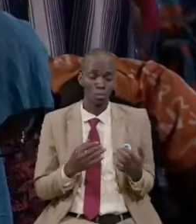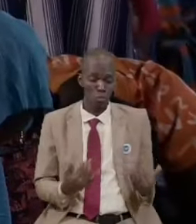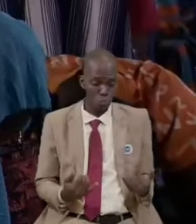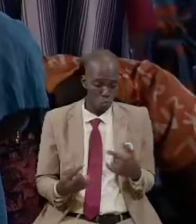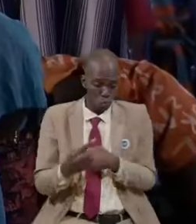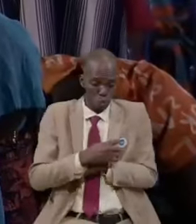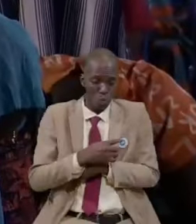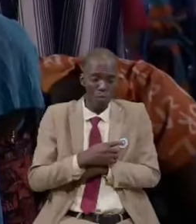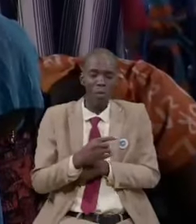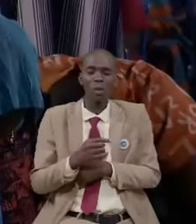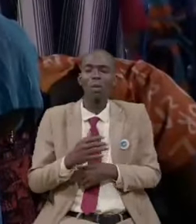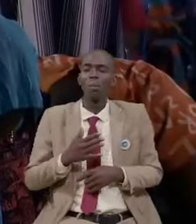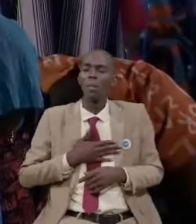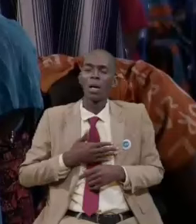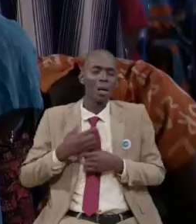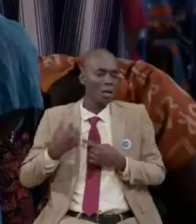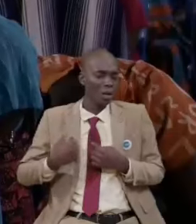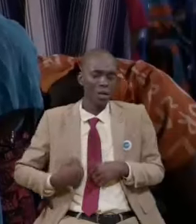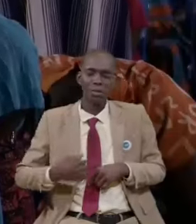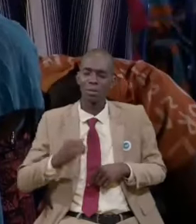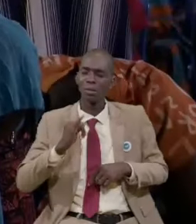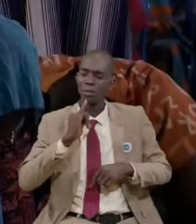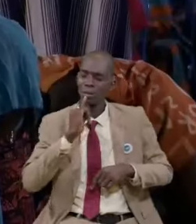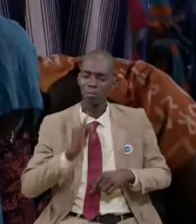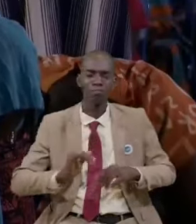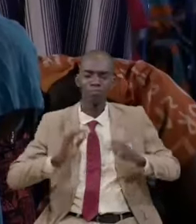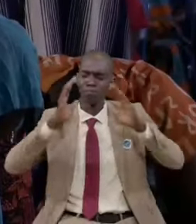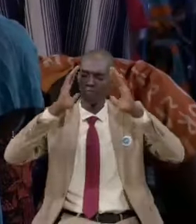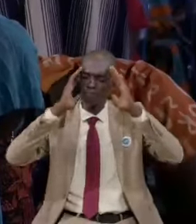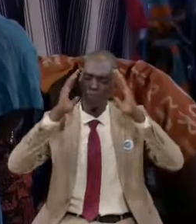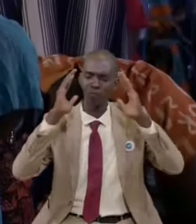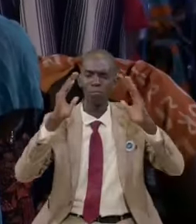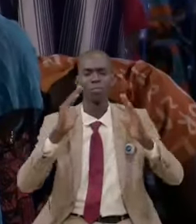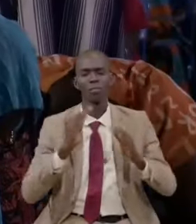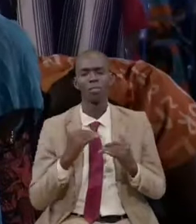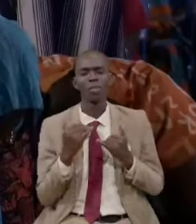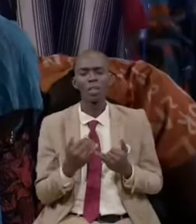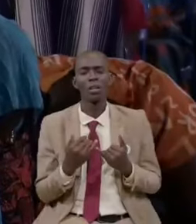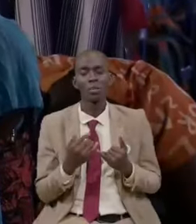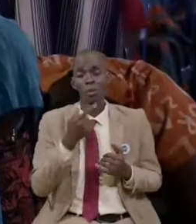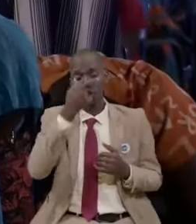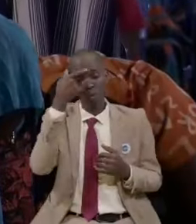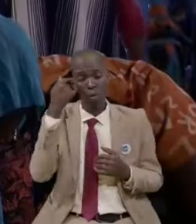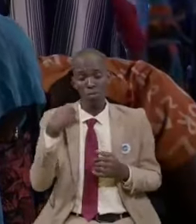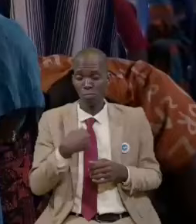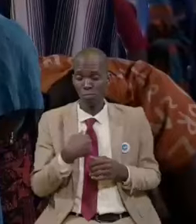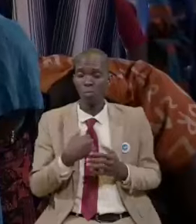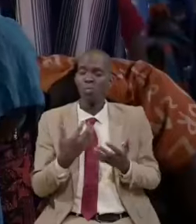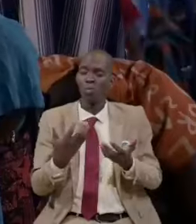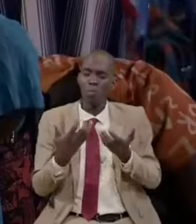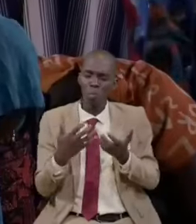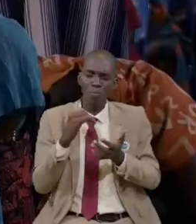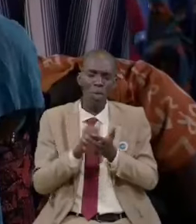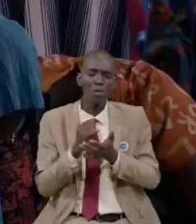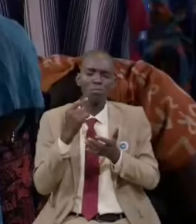really there, because I want that notable salvation,